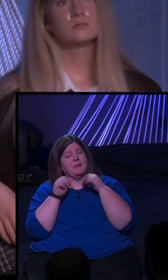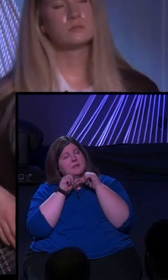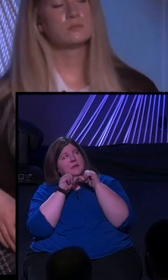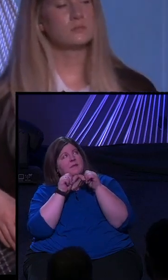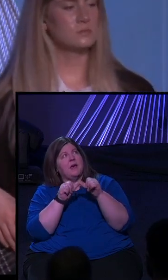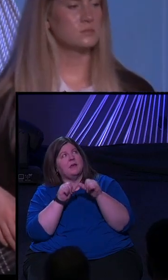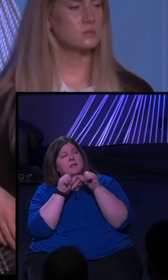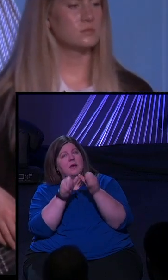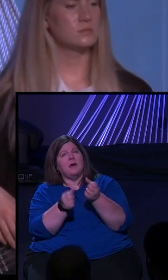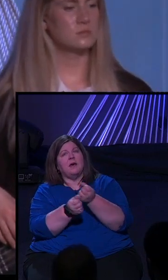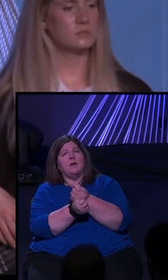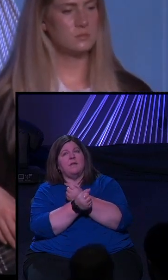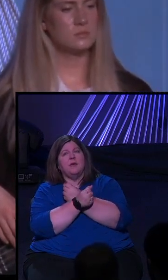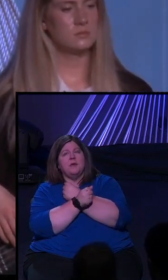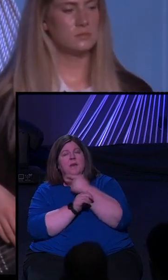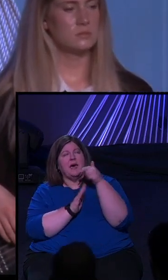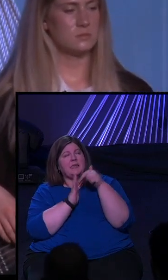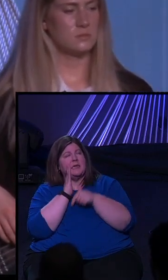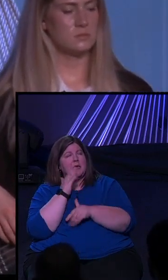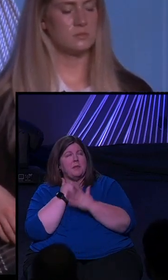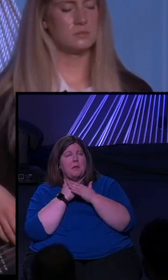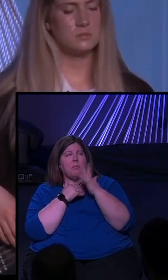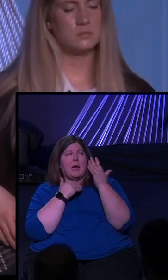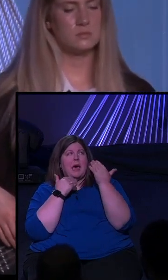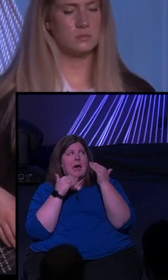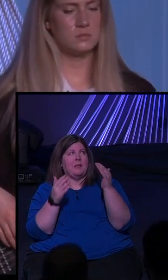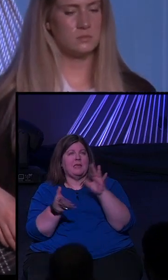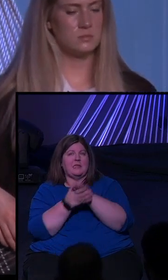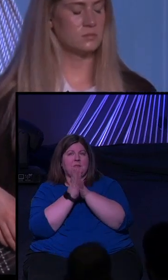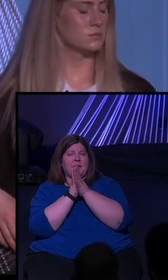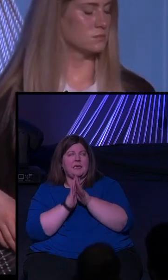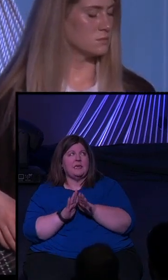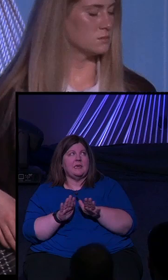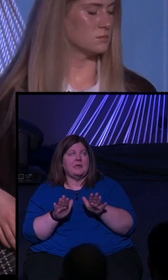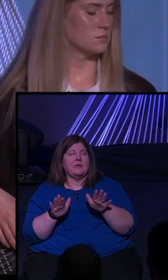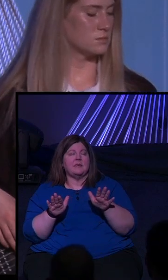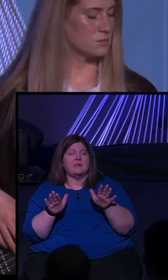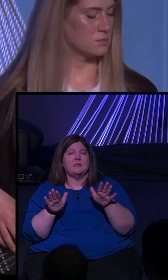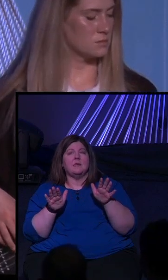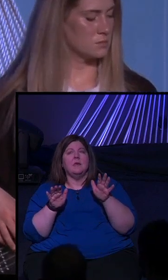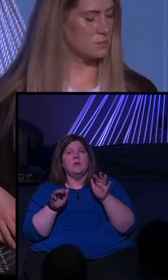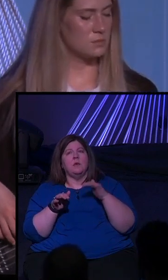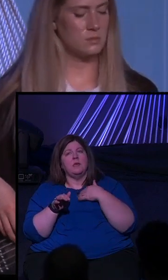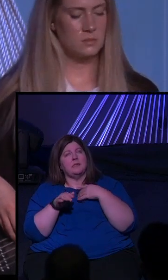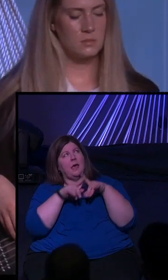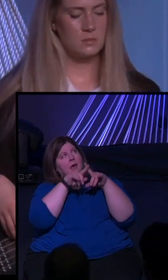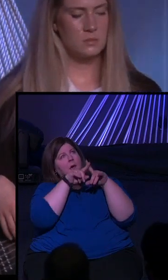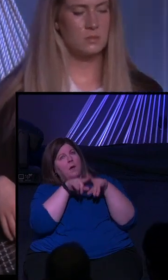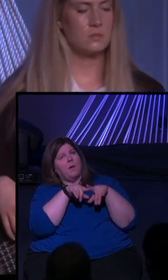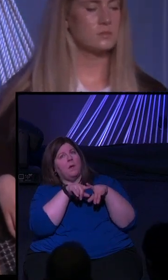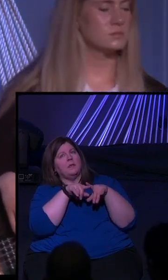My steadfast love, my deep and boundless peace. To this